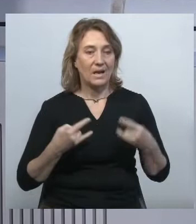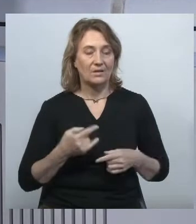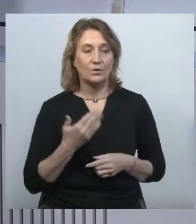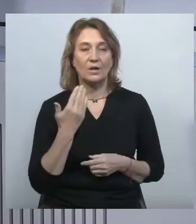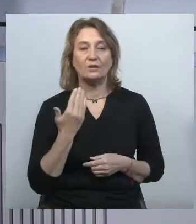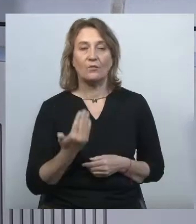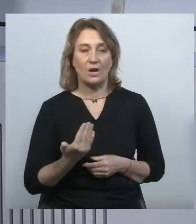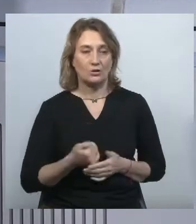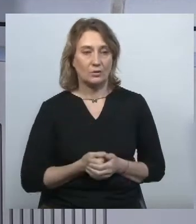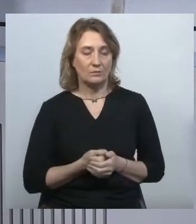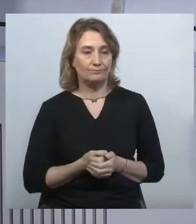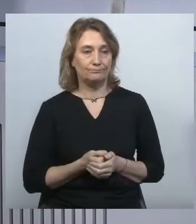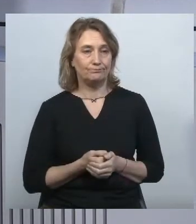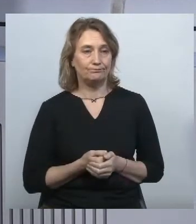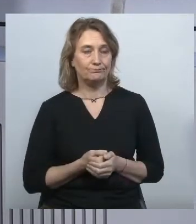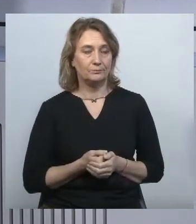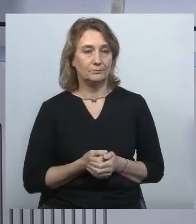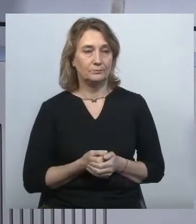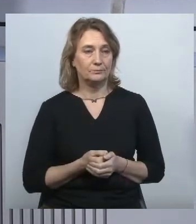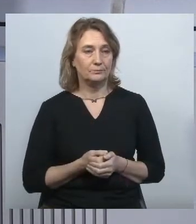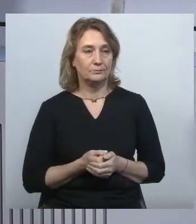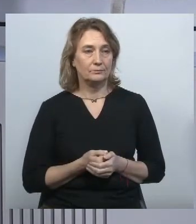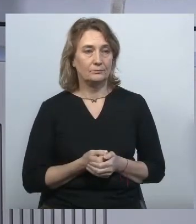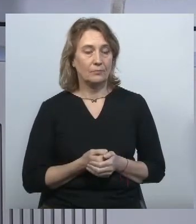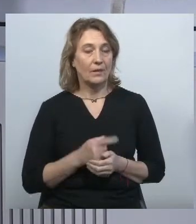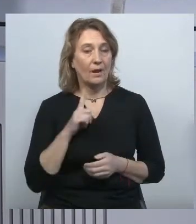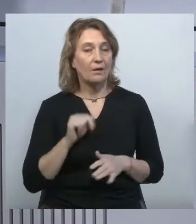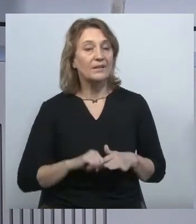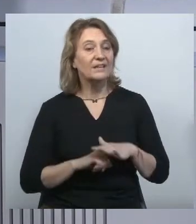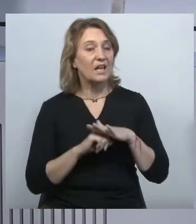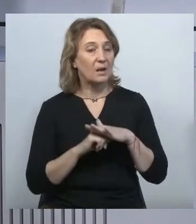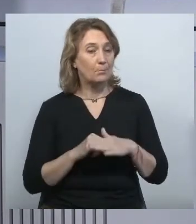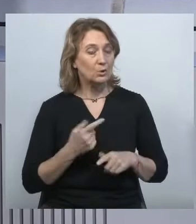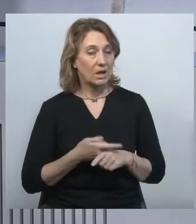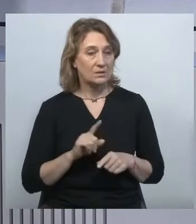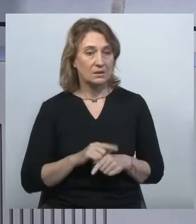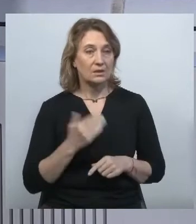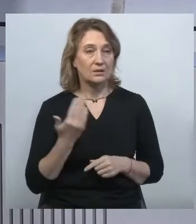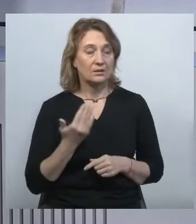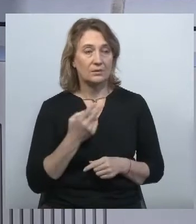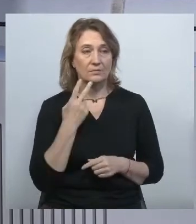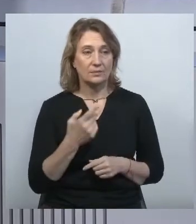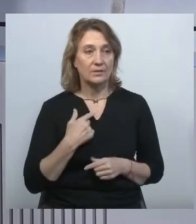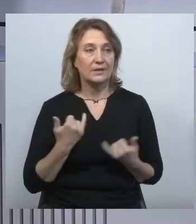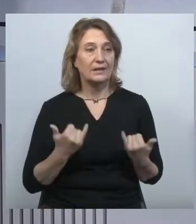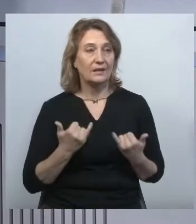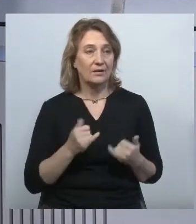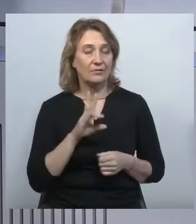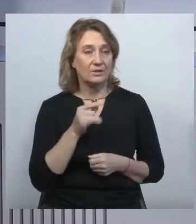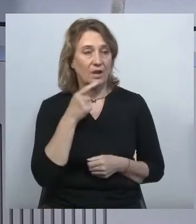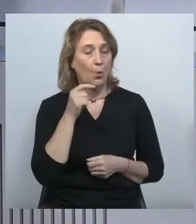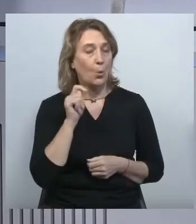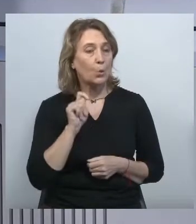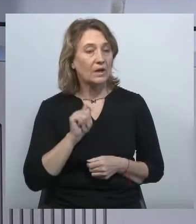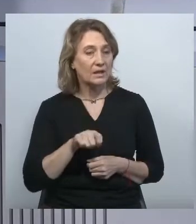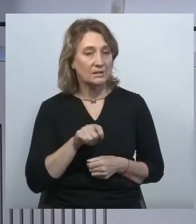or your reputation and the way you see your future in this sector. I'm